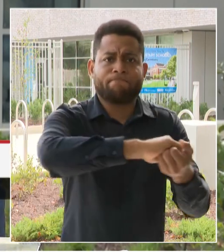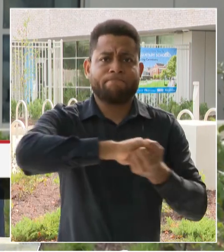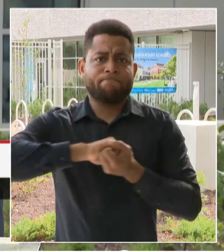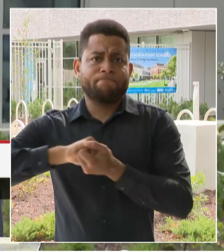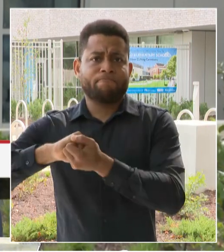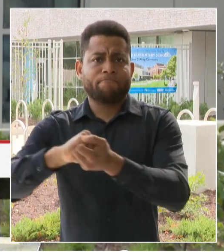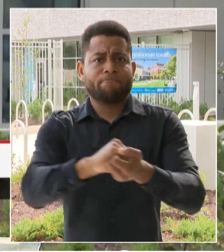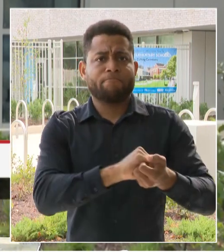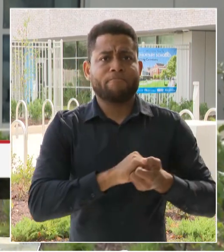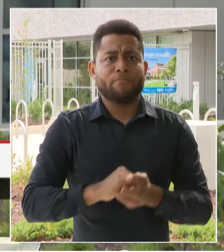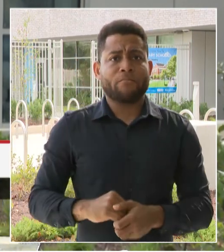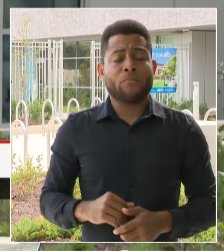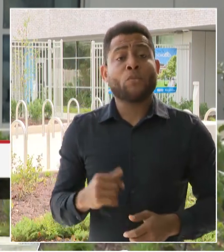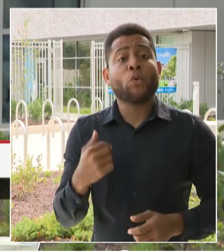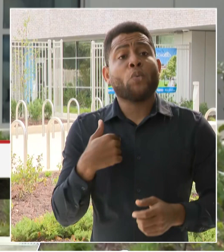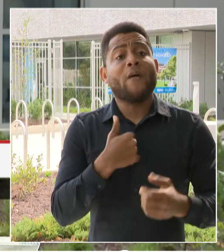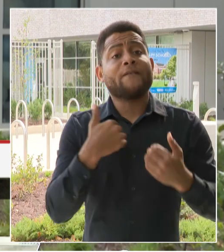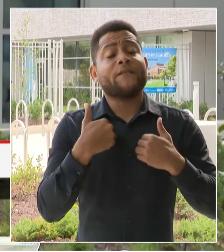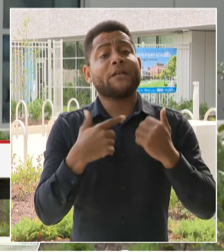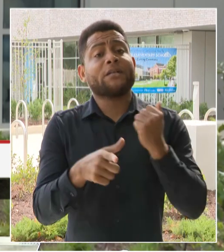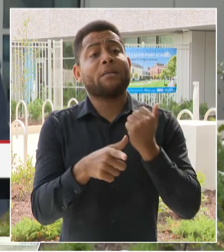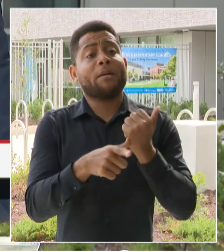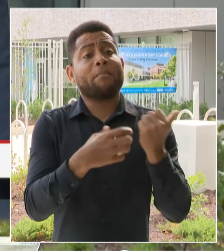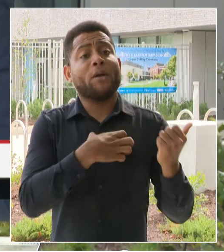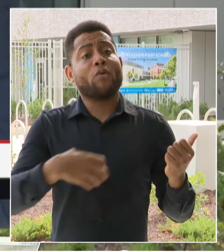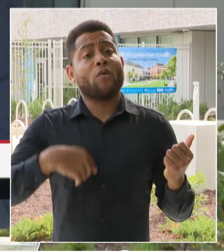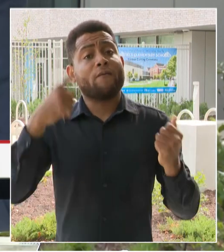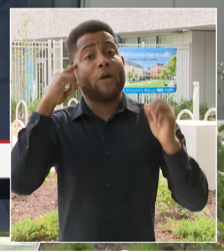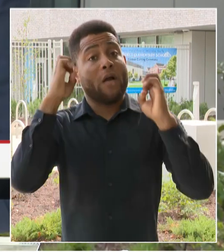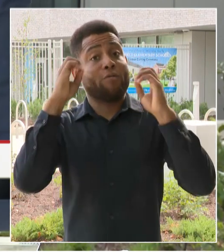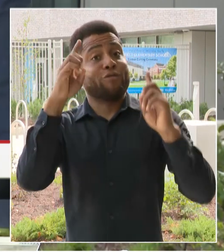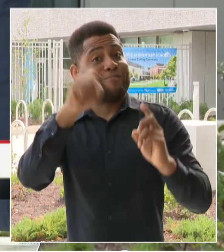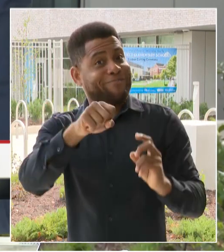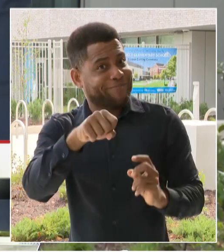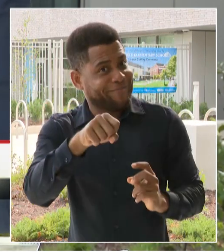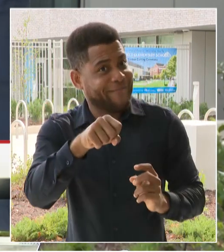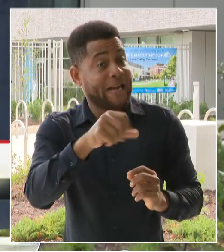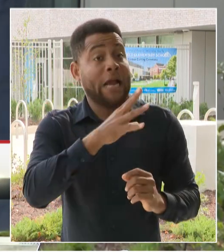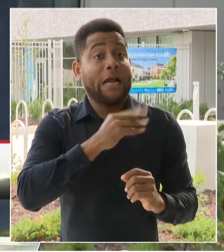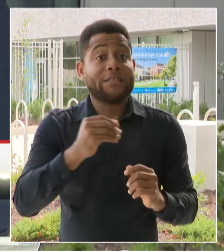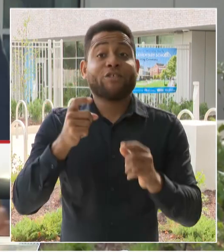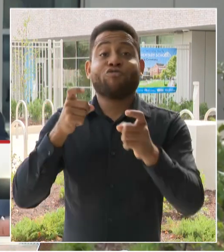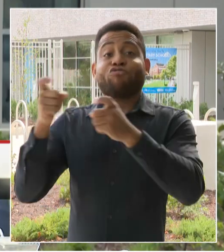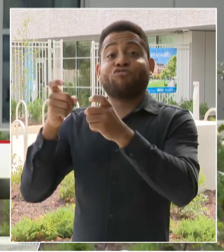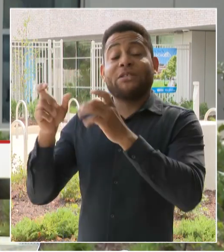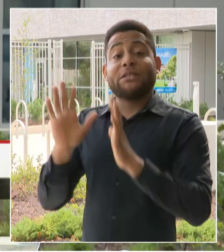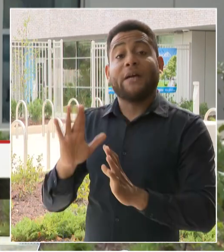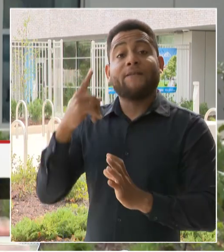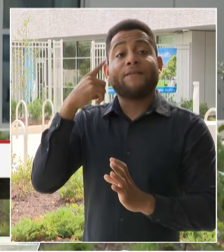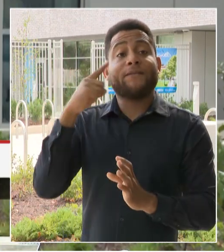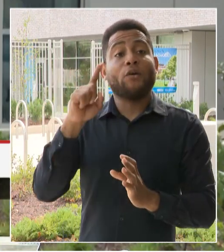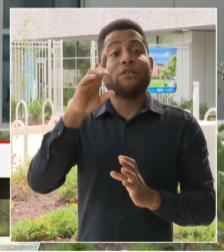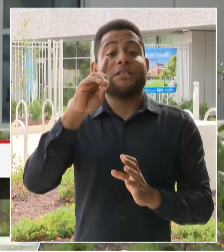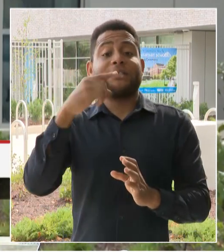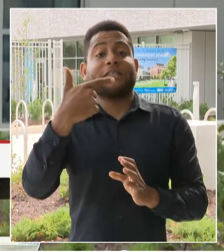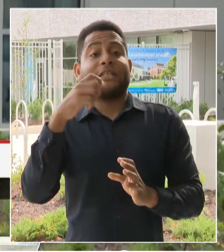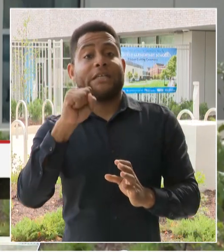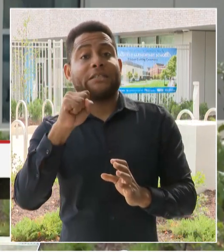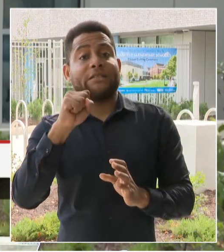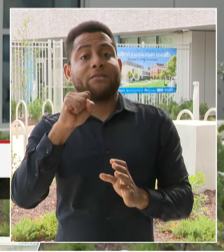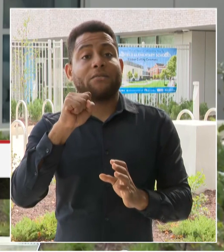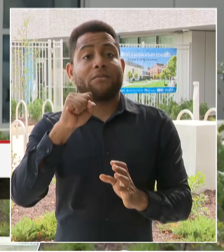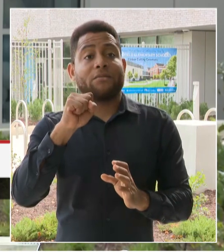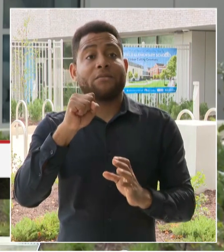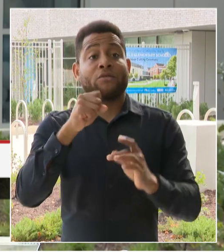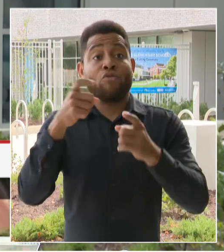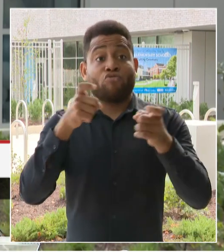number 1. So really grateful to Director Hunter, the entire Department of General Services team for creating these